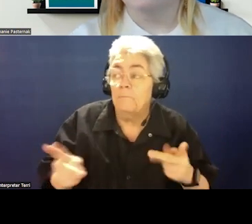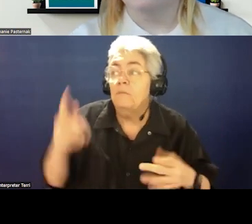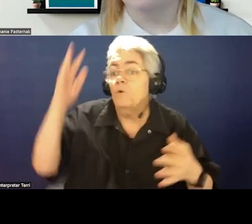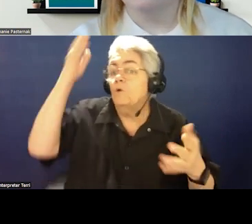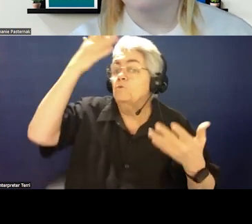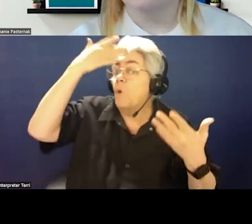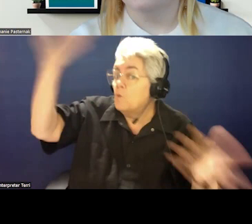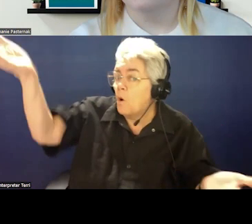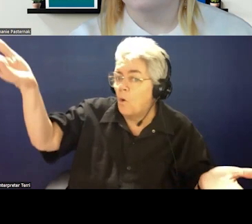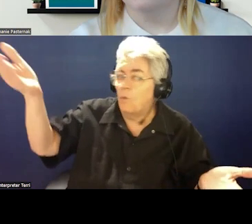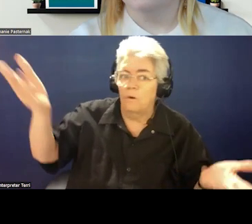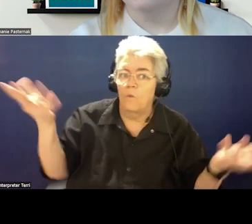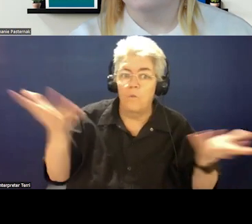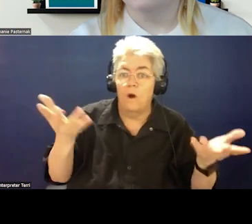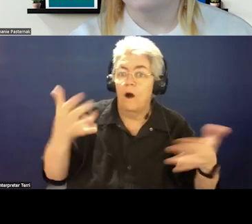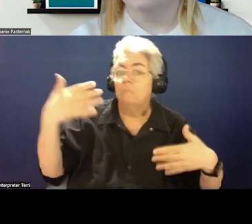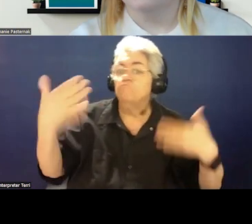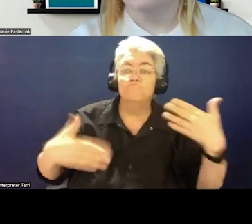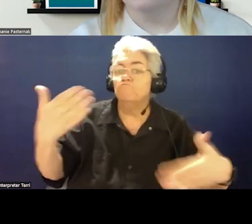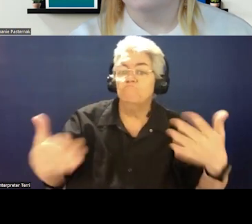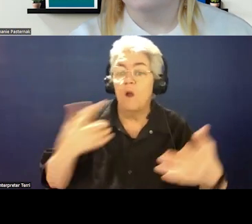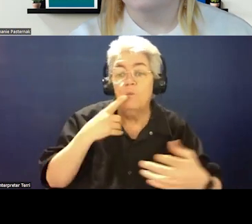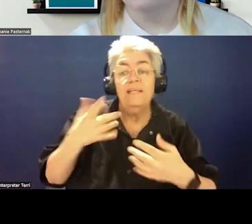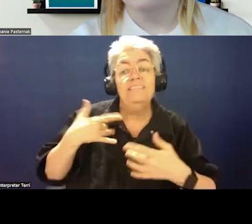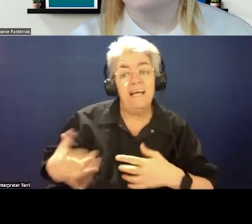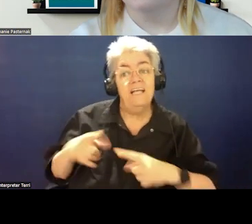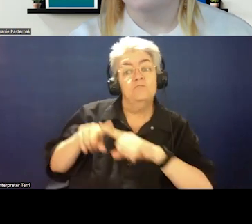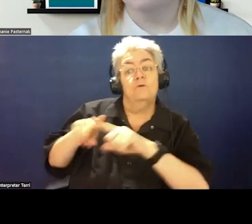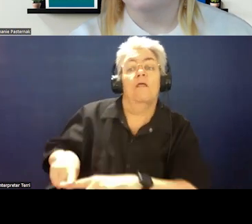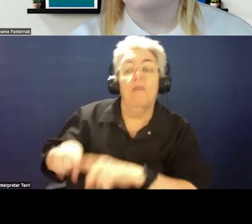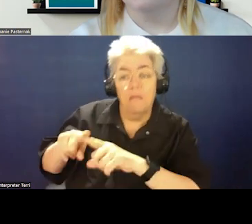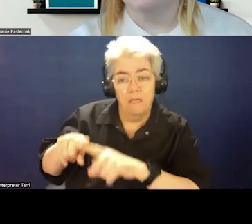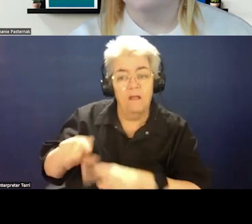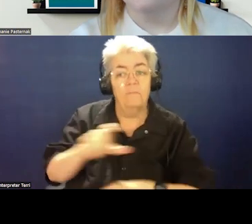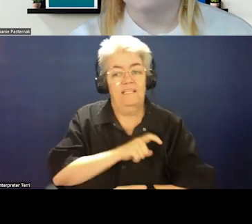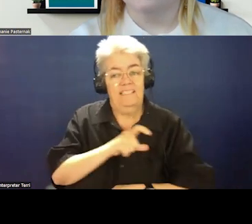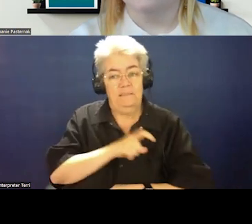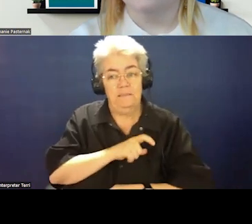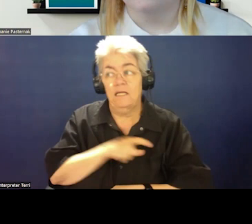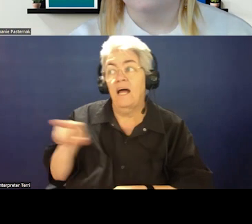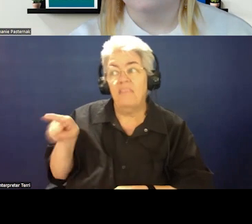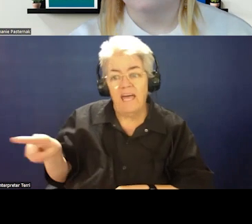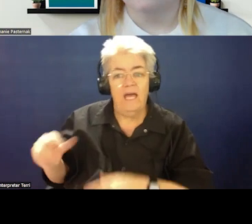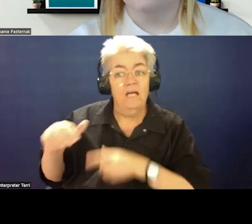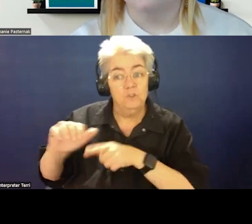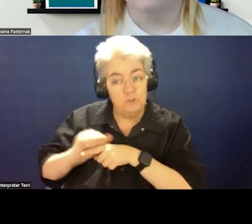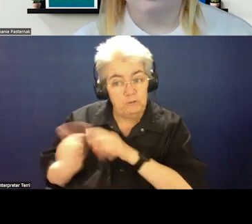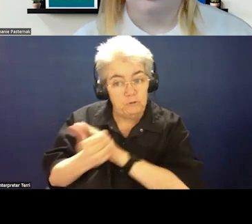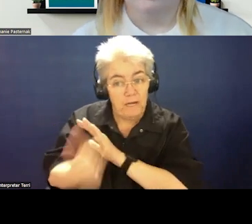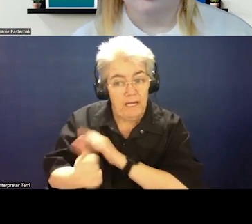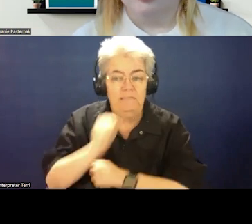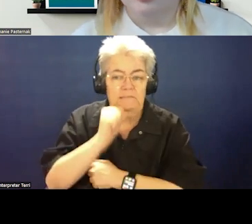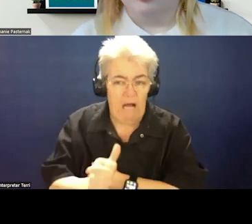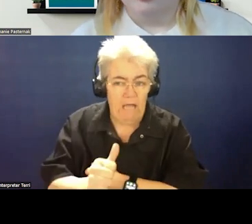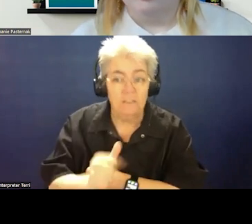what actually happens, that we've leaned on law enforcement, that there have been tragic outcomes. You know, so we've had asked consistently, and this is